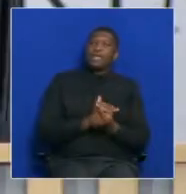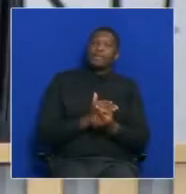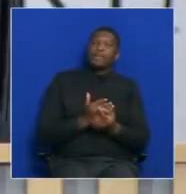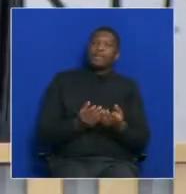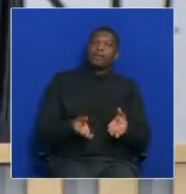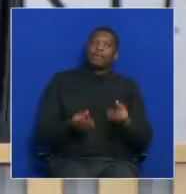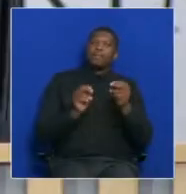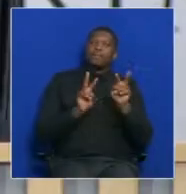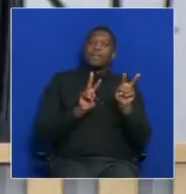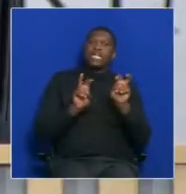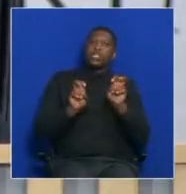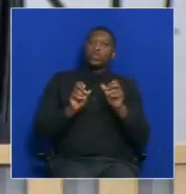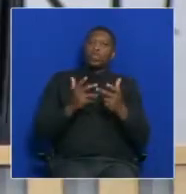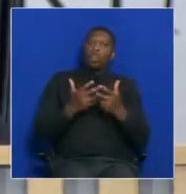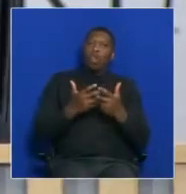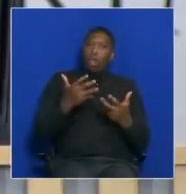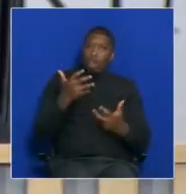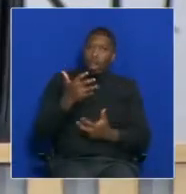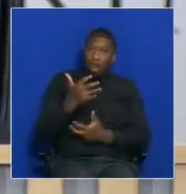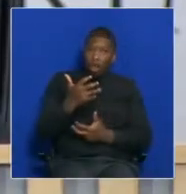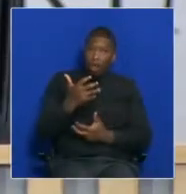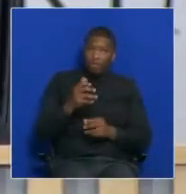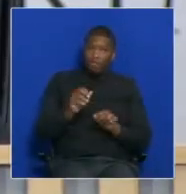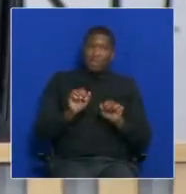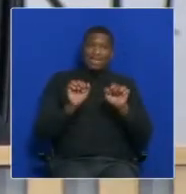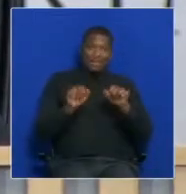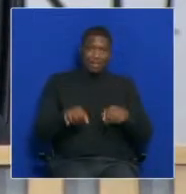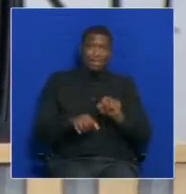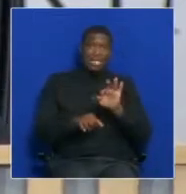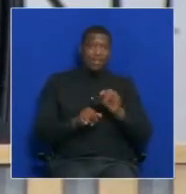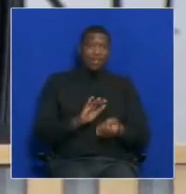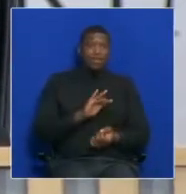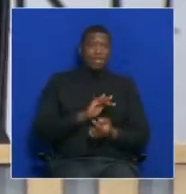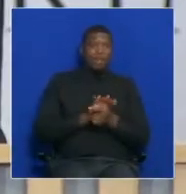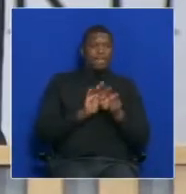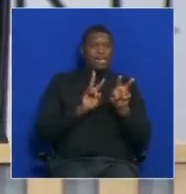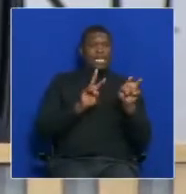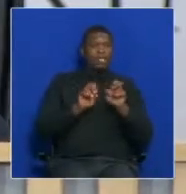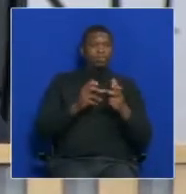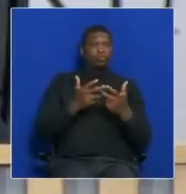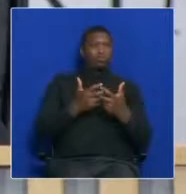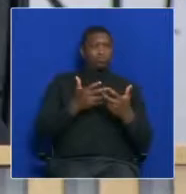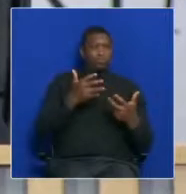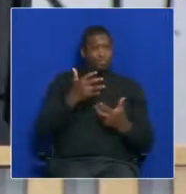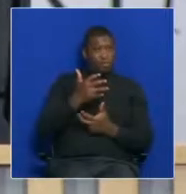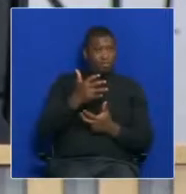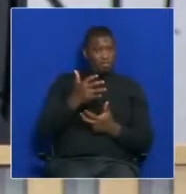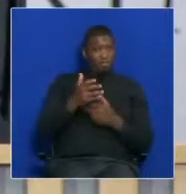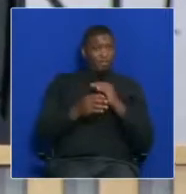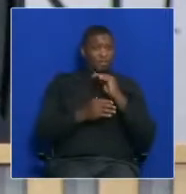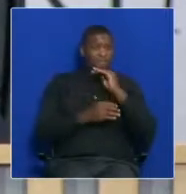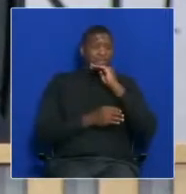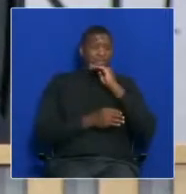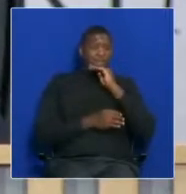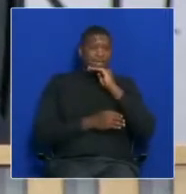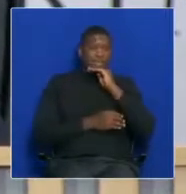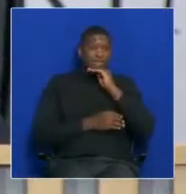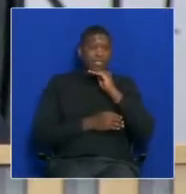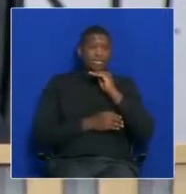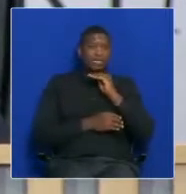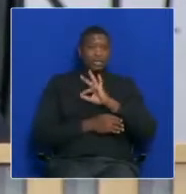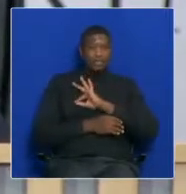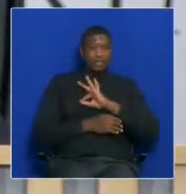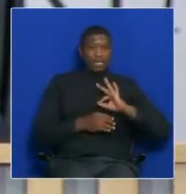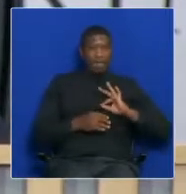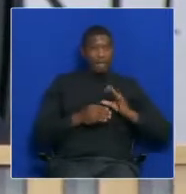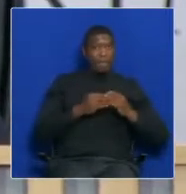non-compliance? Yes. Yes, so if there's an issue about non-compliance, it means employees who become aware of the